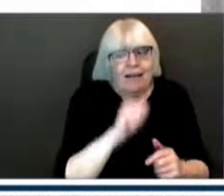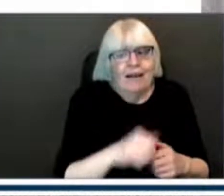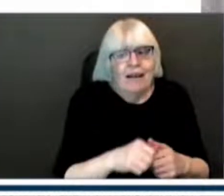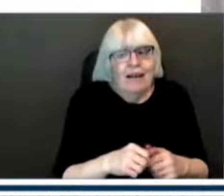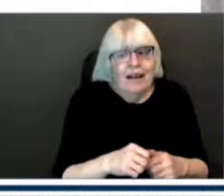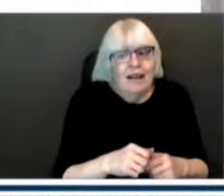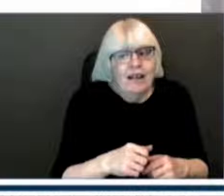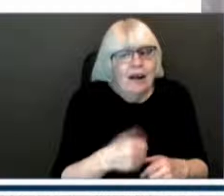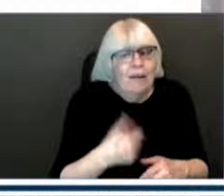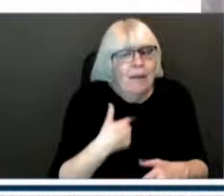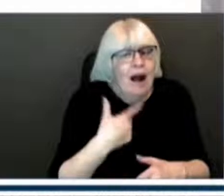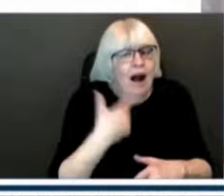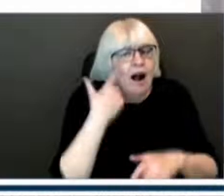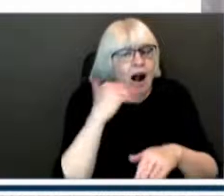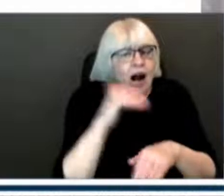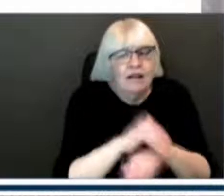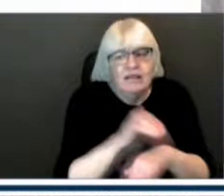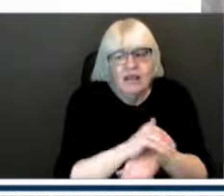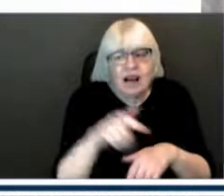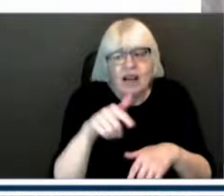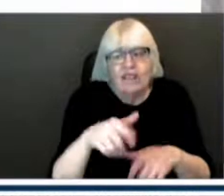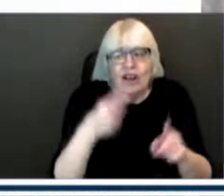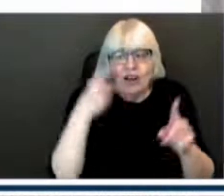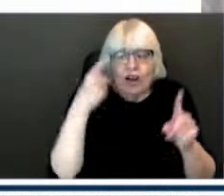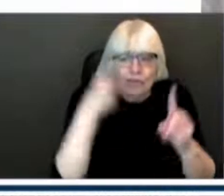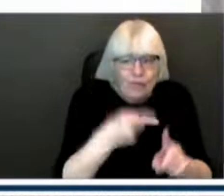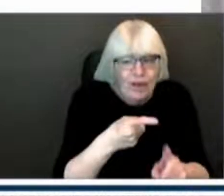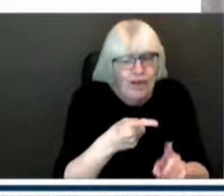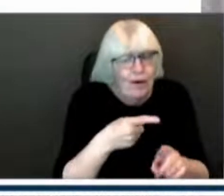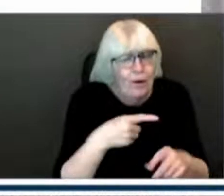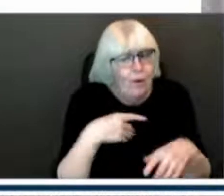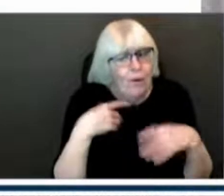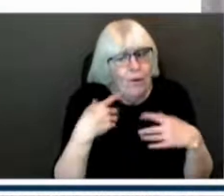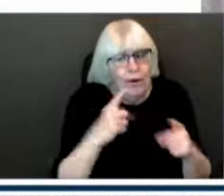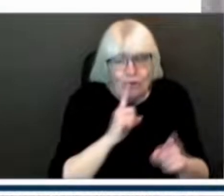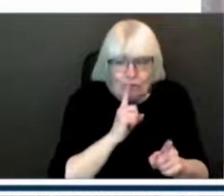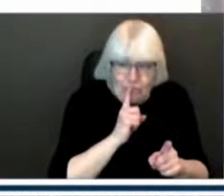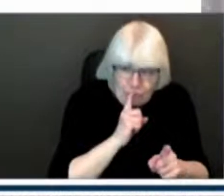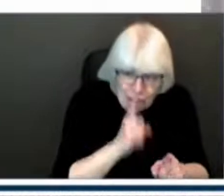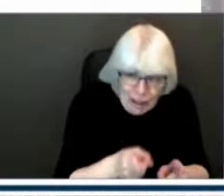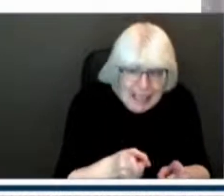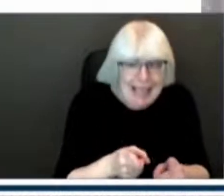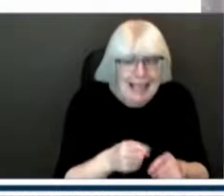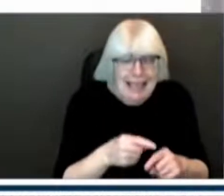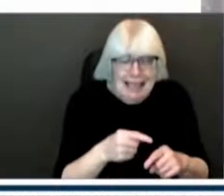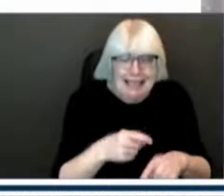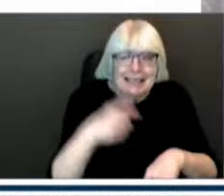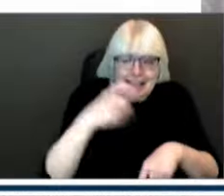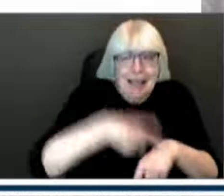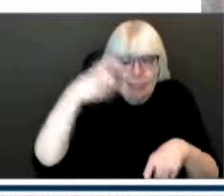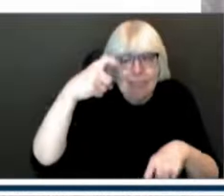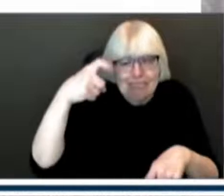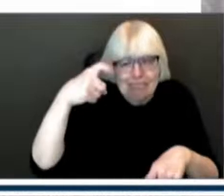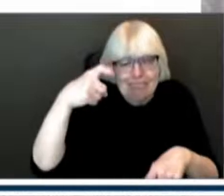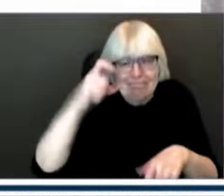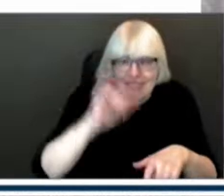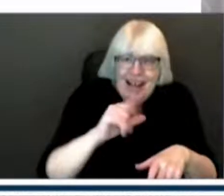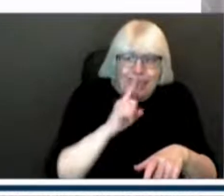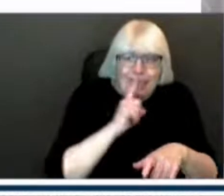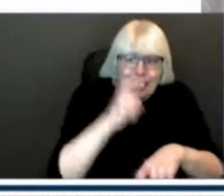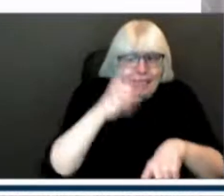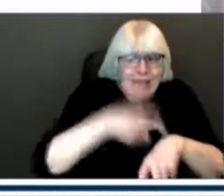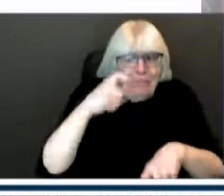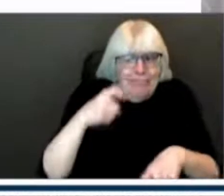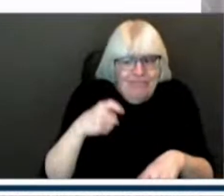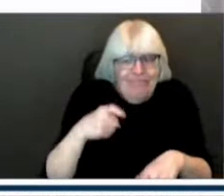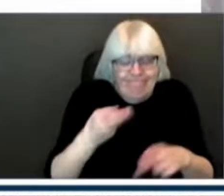them, was that it was time to address that issue, and it